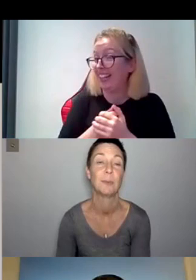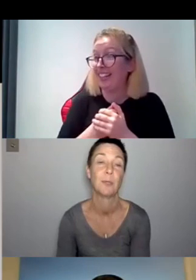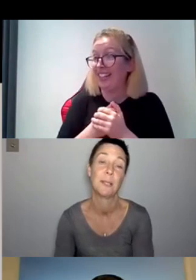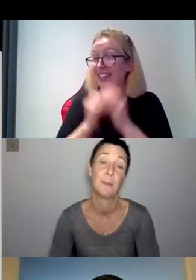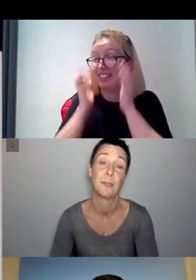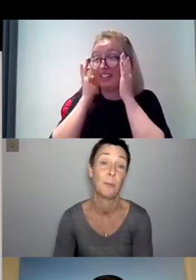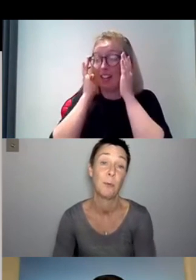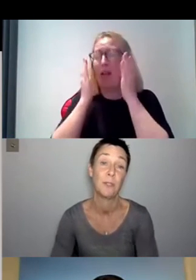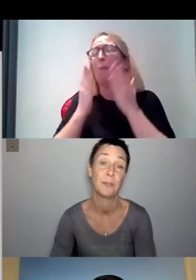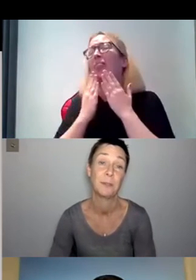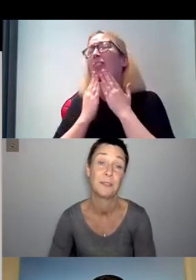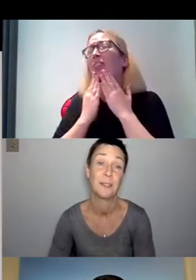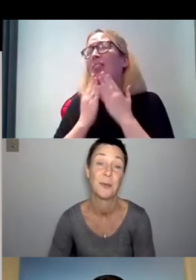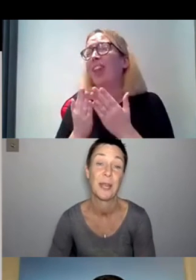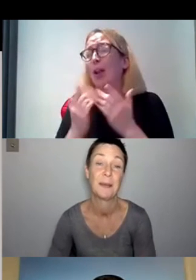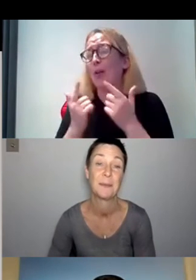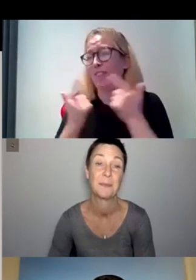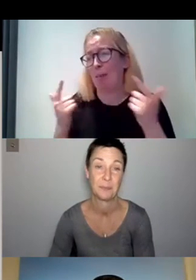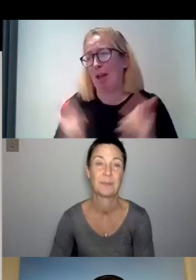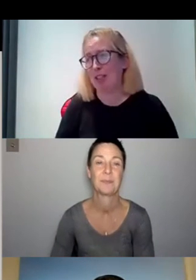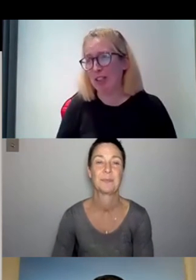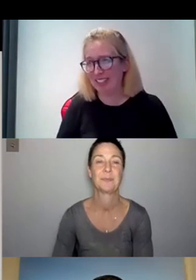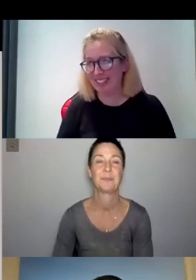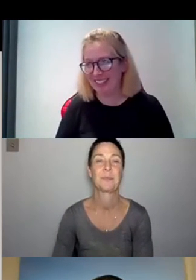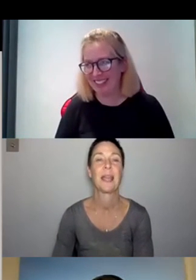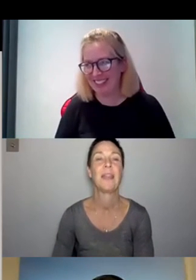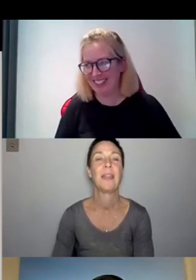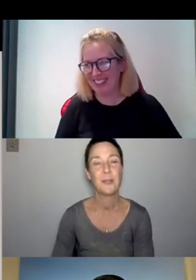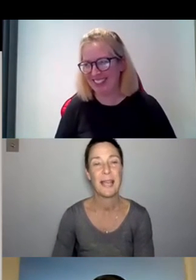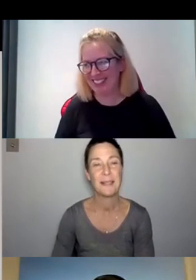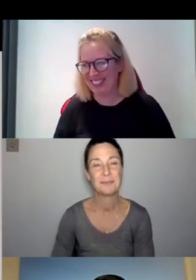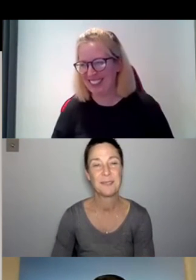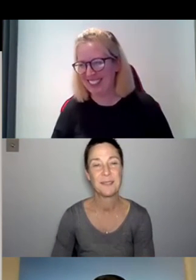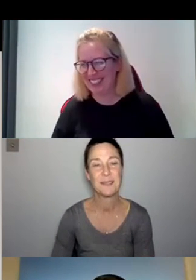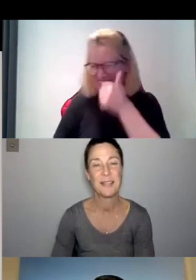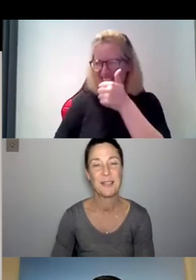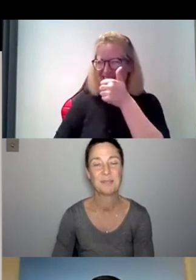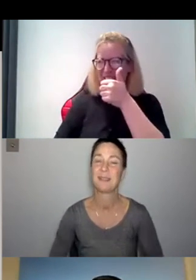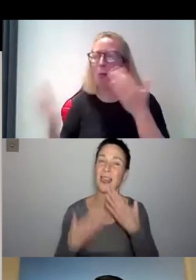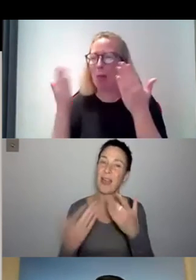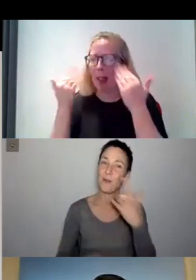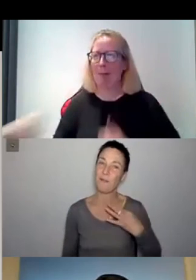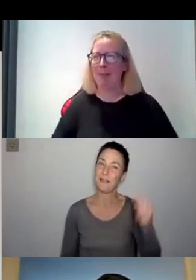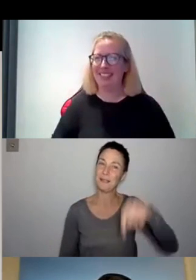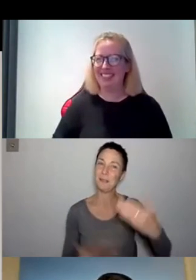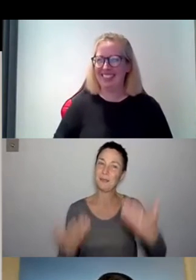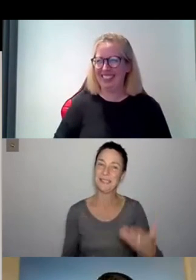to respond to some of those, that would be wonderful. That's okay. That's absolutely fine. Thank you for inviting me today.